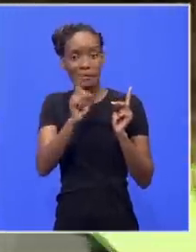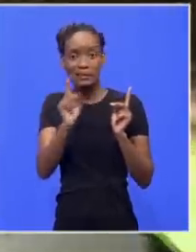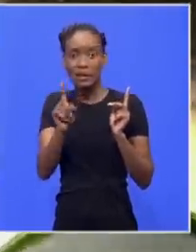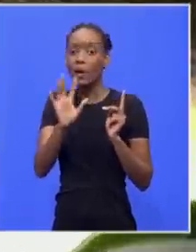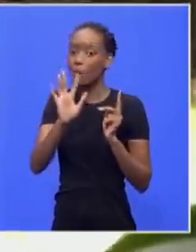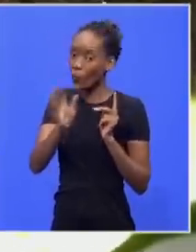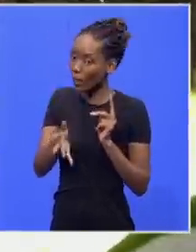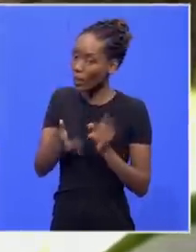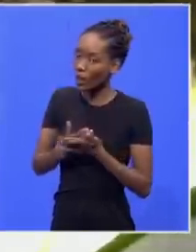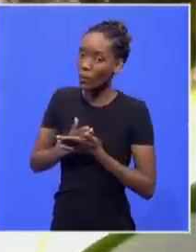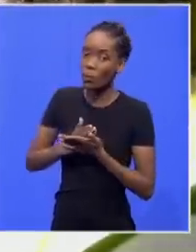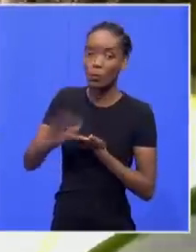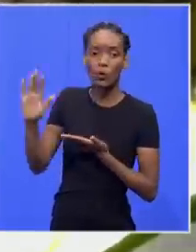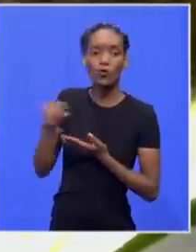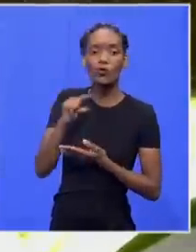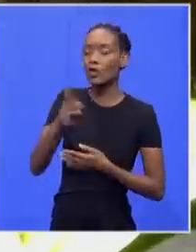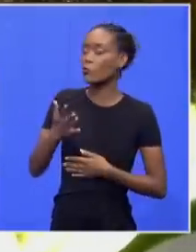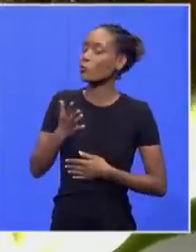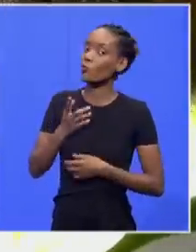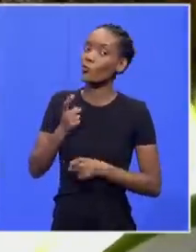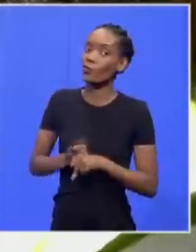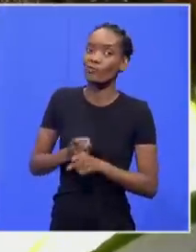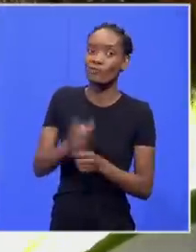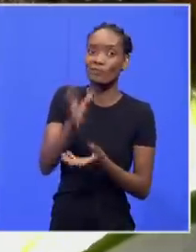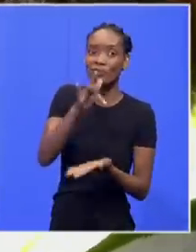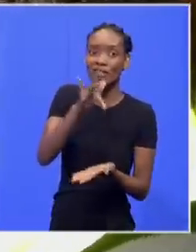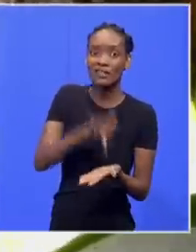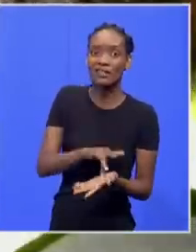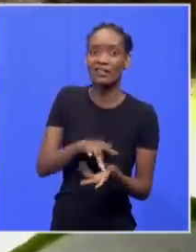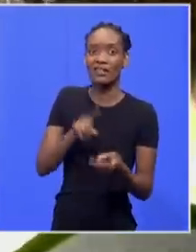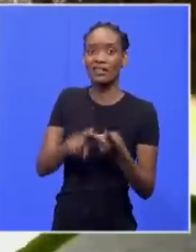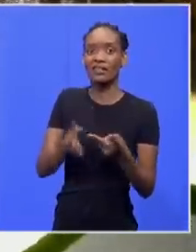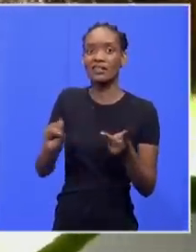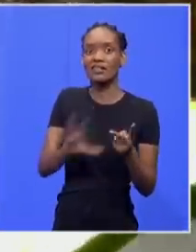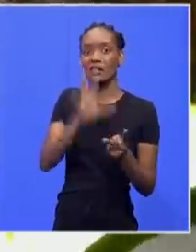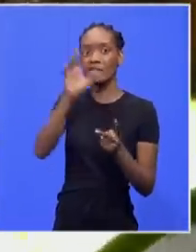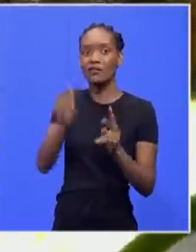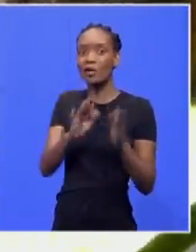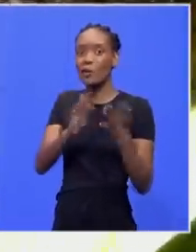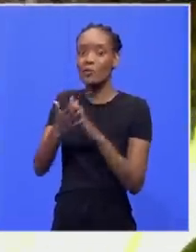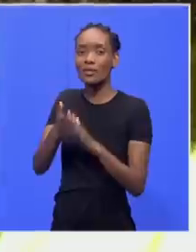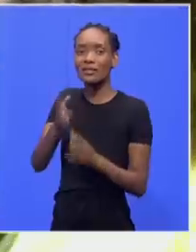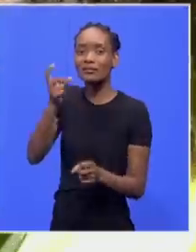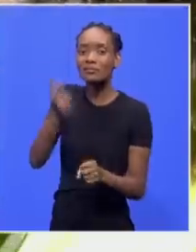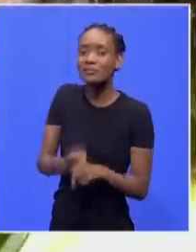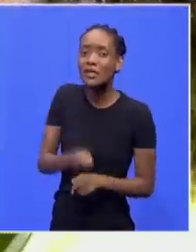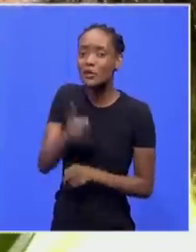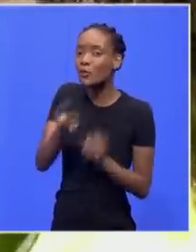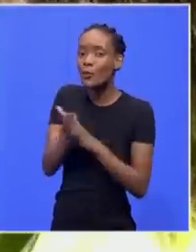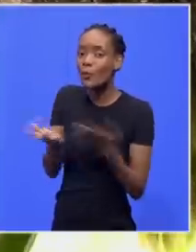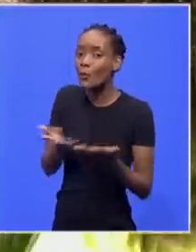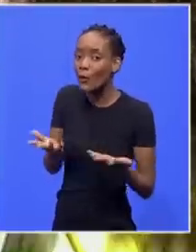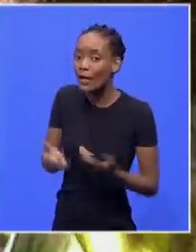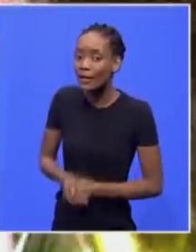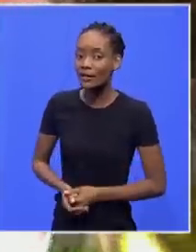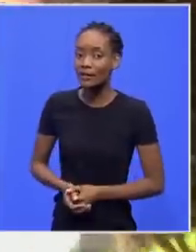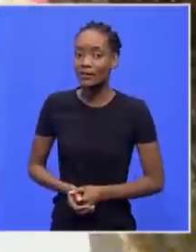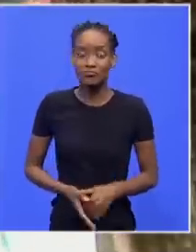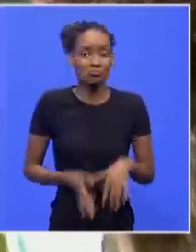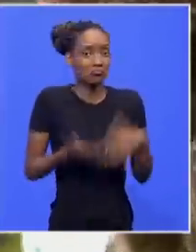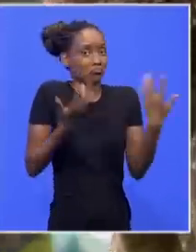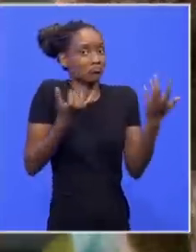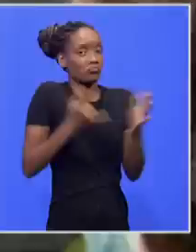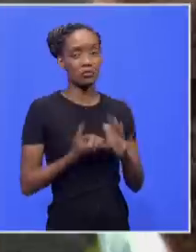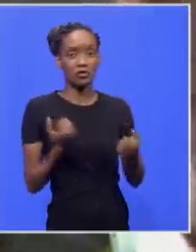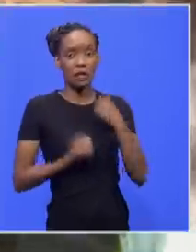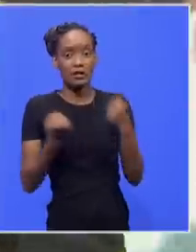resistance. You don't want to go to Lindela. You do not want to go back into South African communities. Mm-hmm. Where are you going after this? We're just running small. I